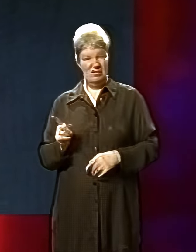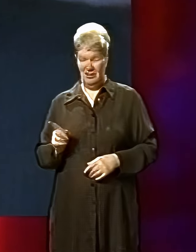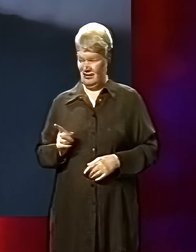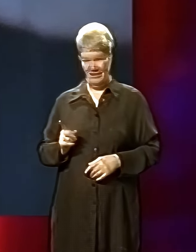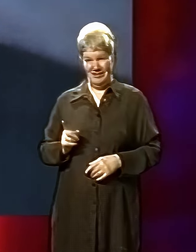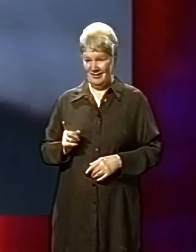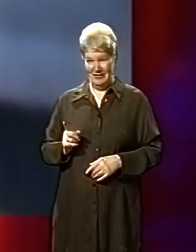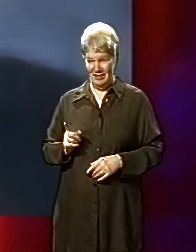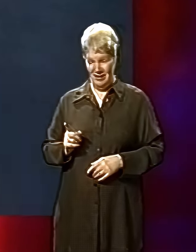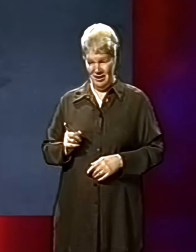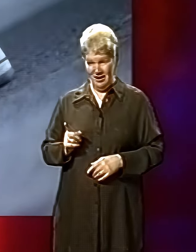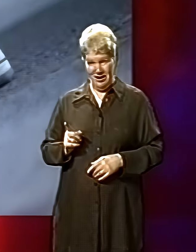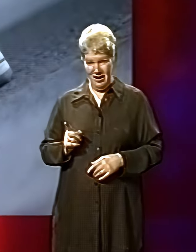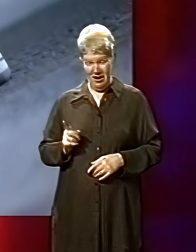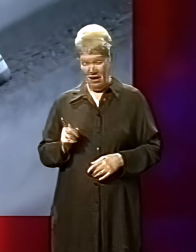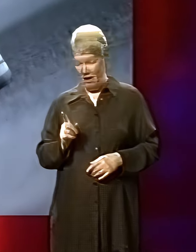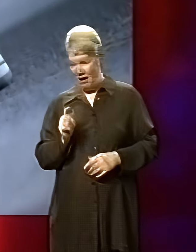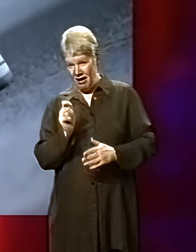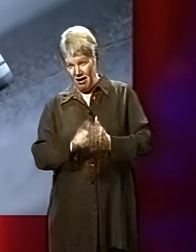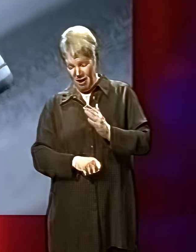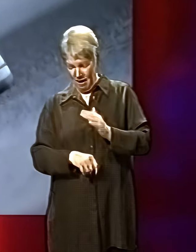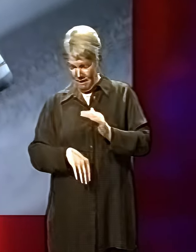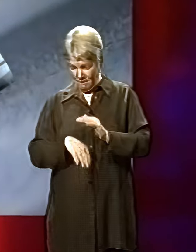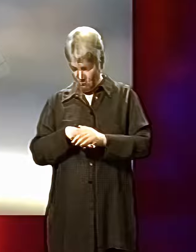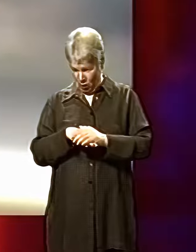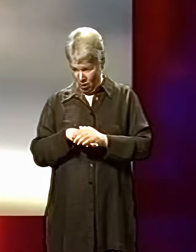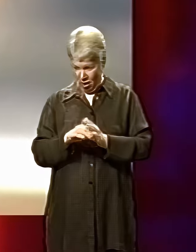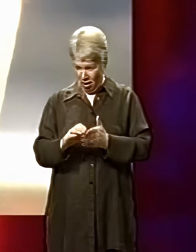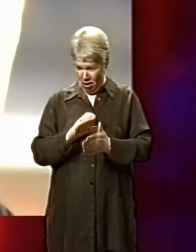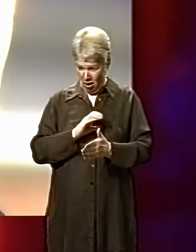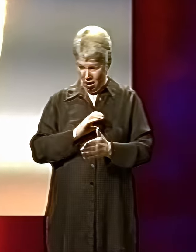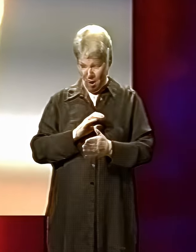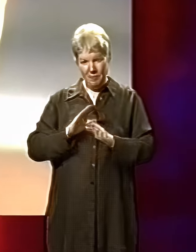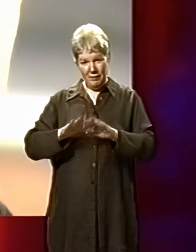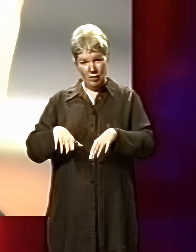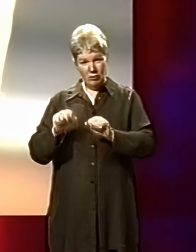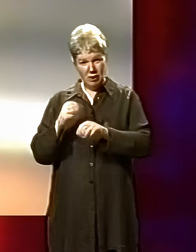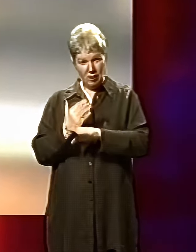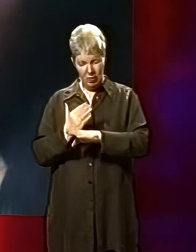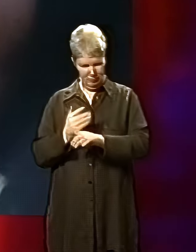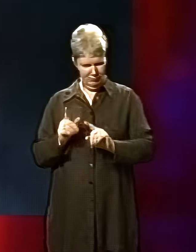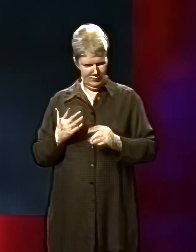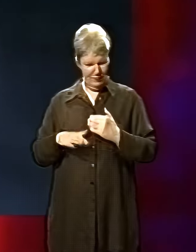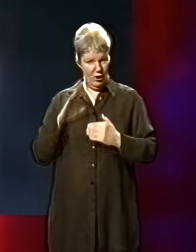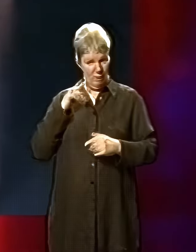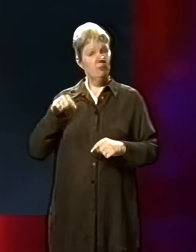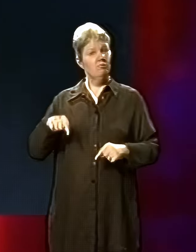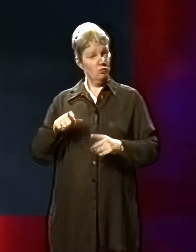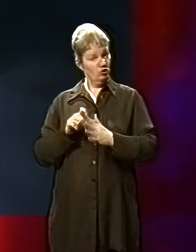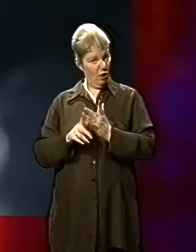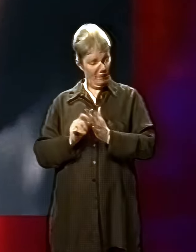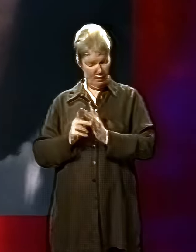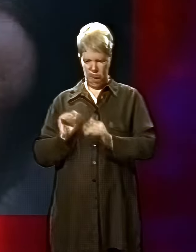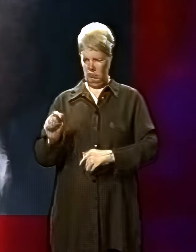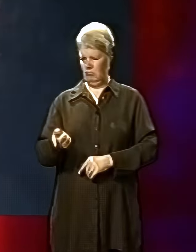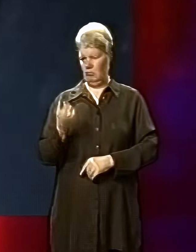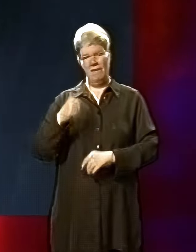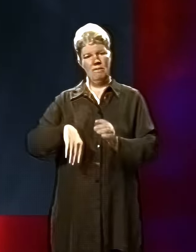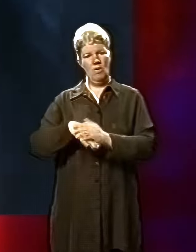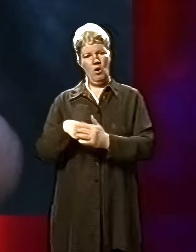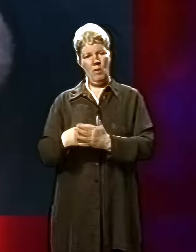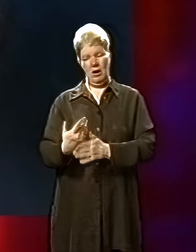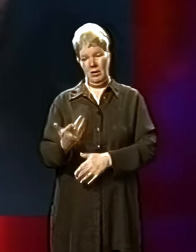come across anyone charging the full amount at the beginning of the job when the job hasn't even started. Is that what Dolphin did? That's what Dolphin do.